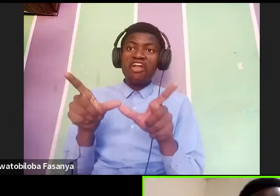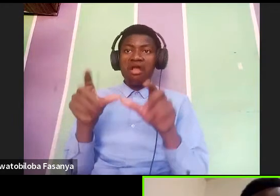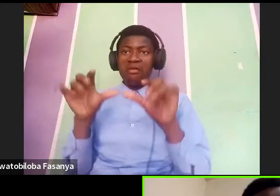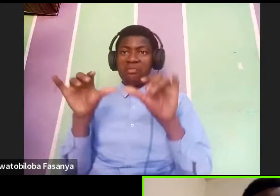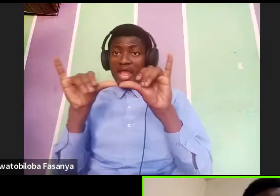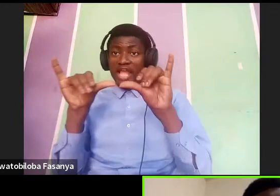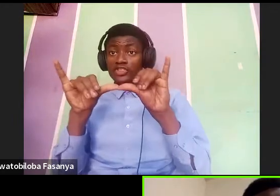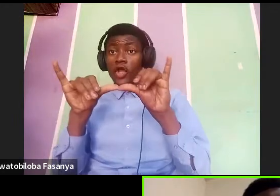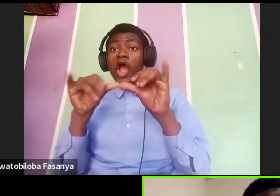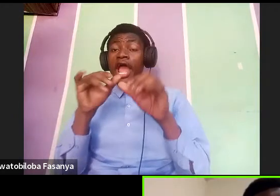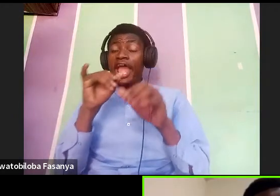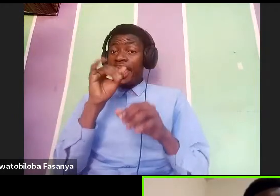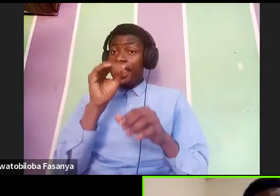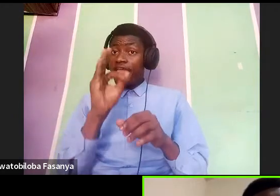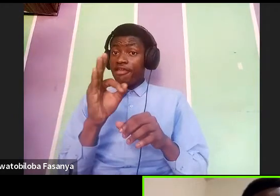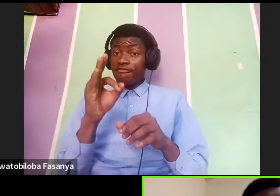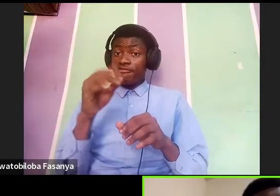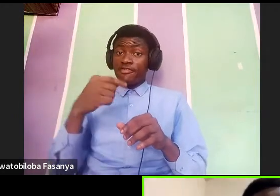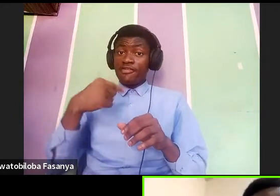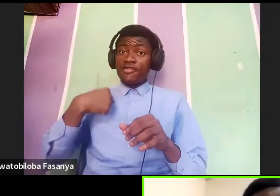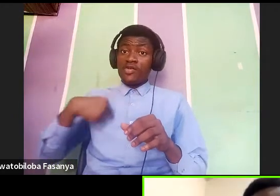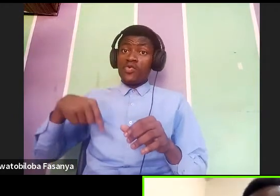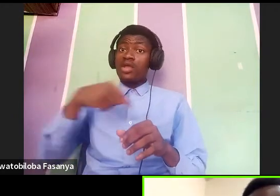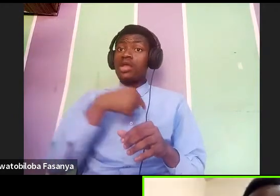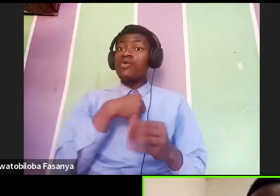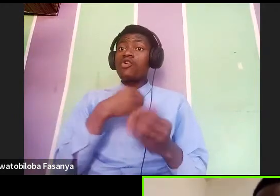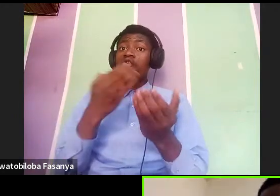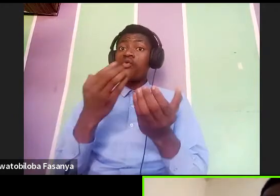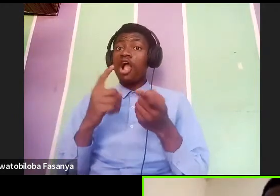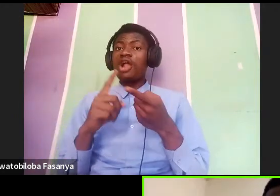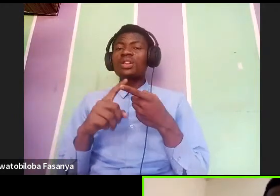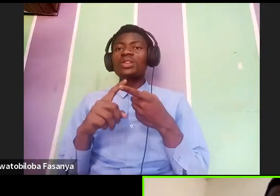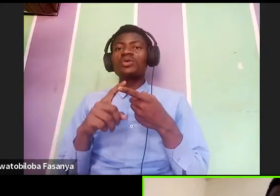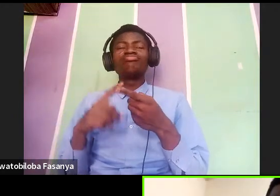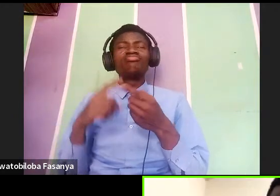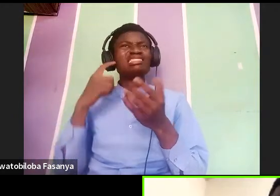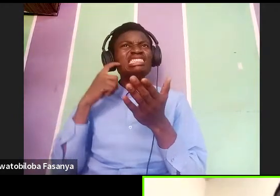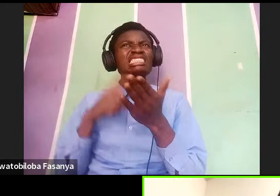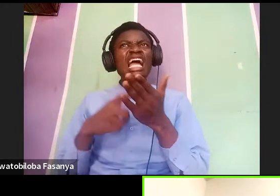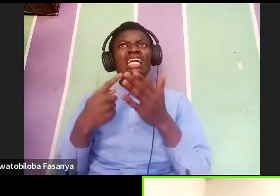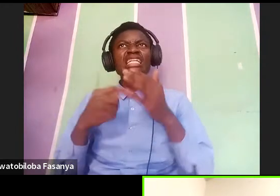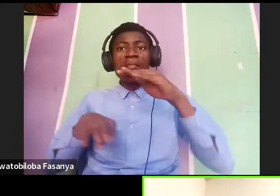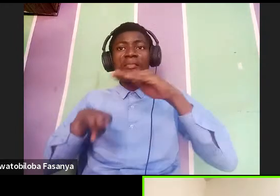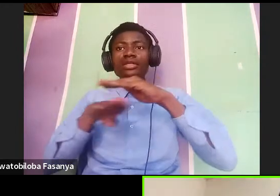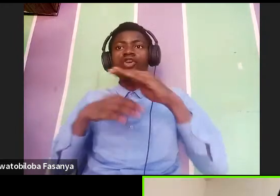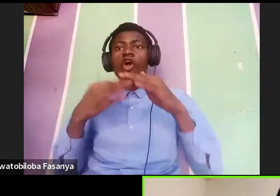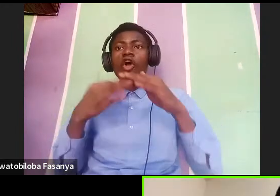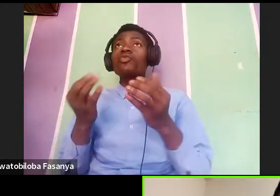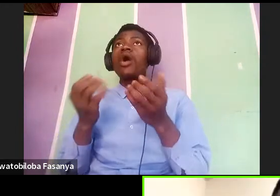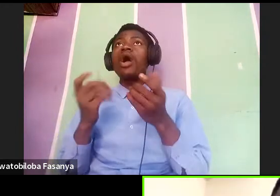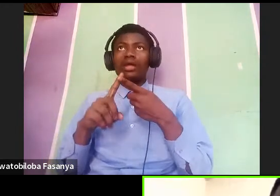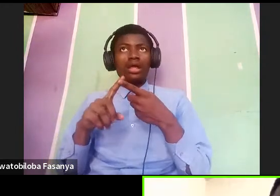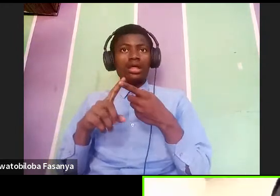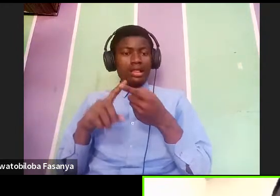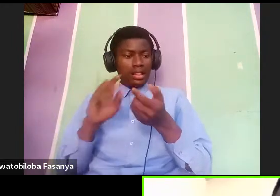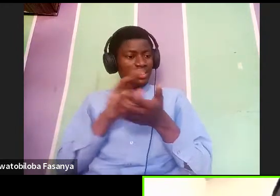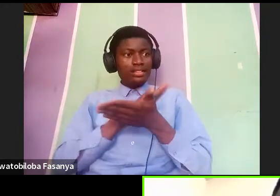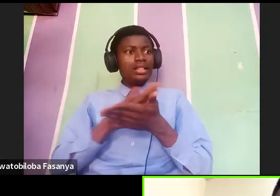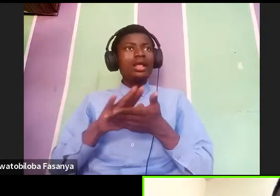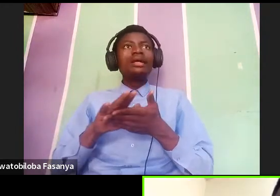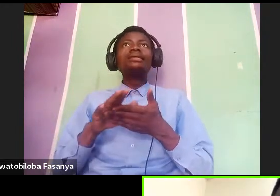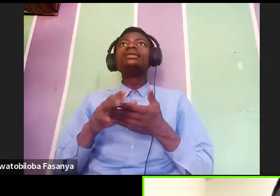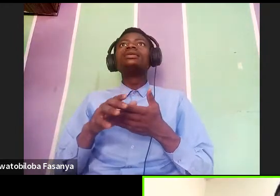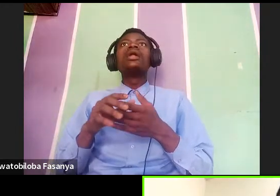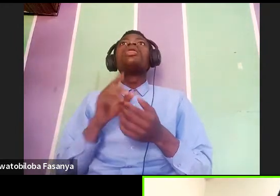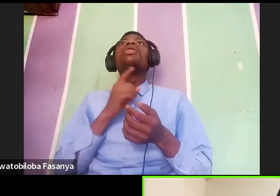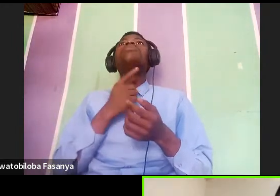we want to go to the basics of you trying to clear someone's airways, because the throat, basically,